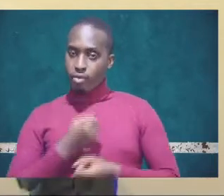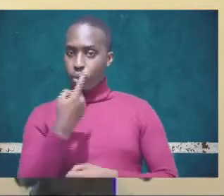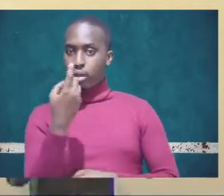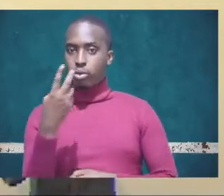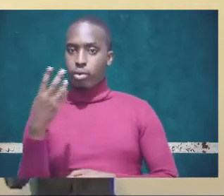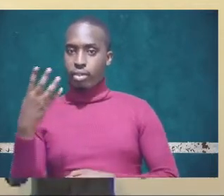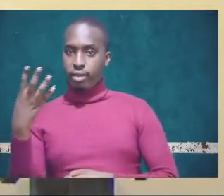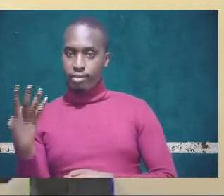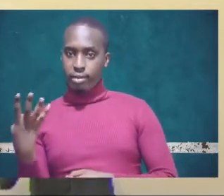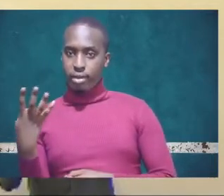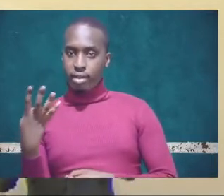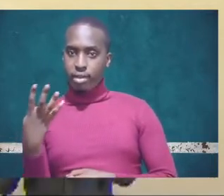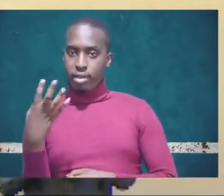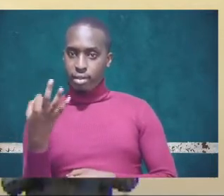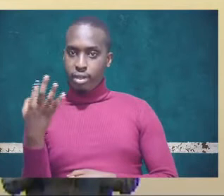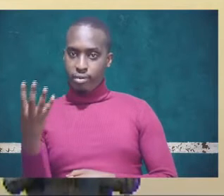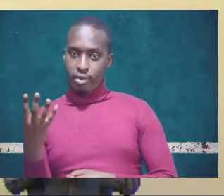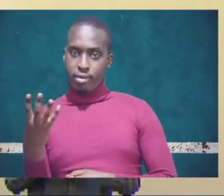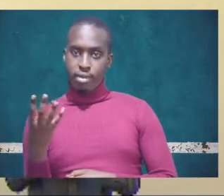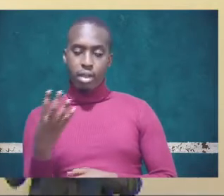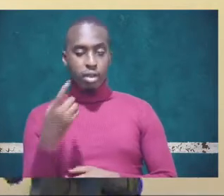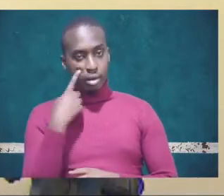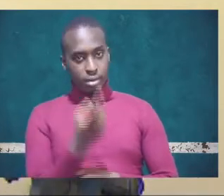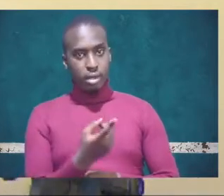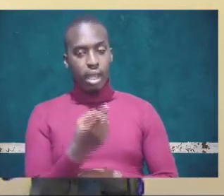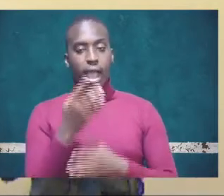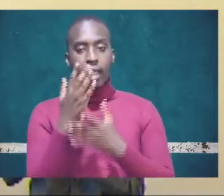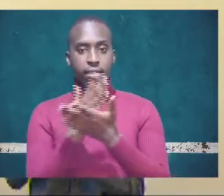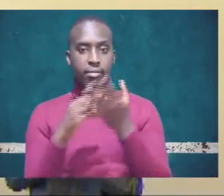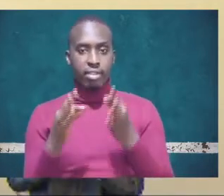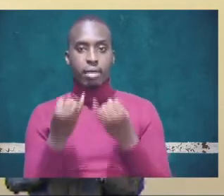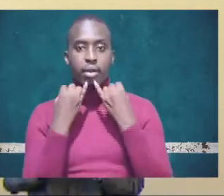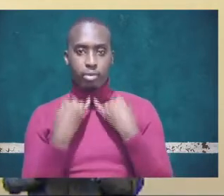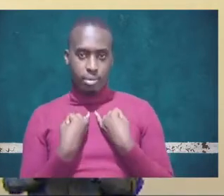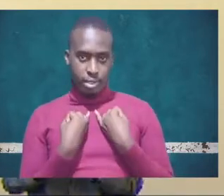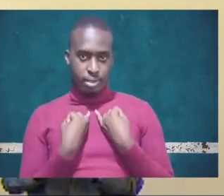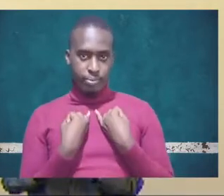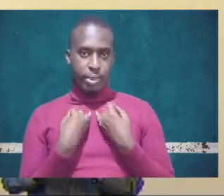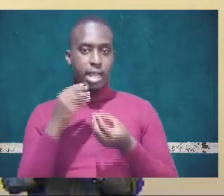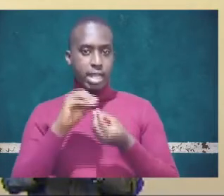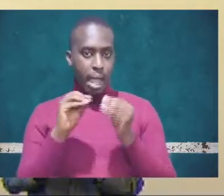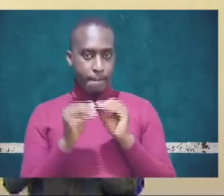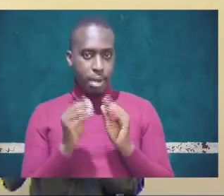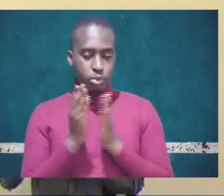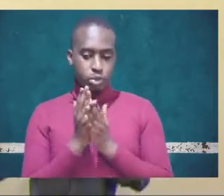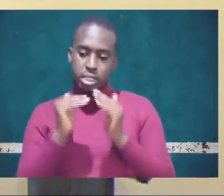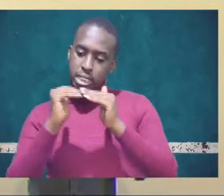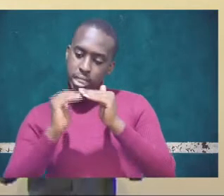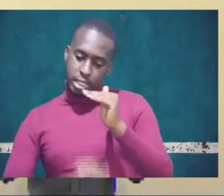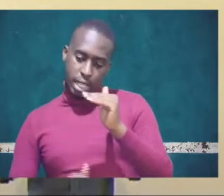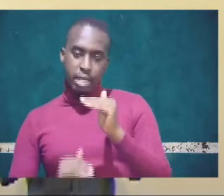4. Do you see this? And there is something they told us. The numbers which are less than